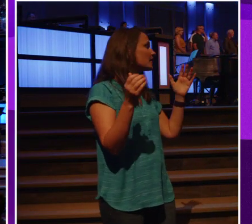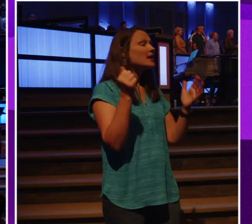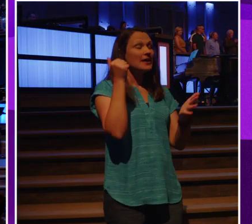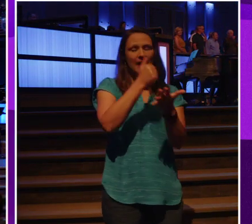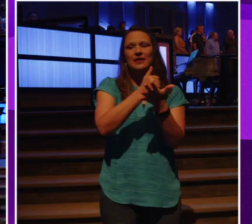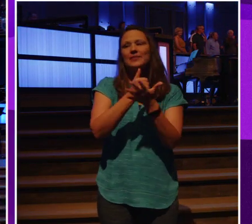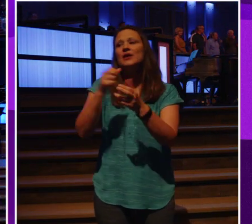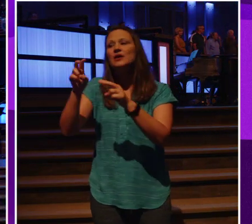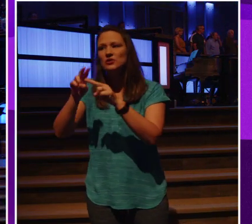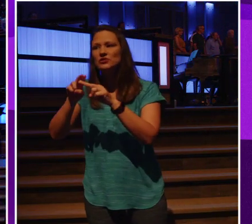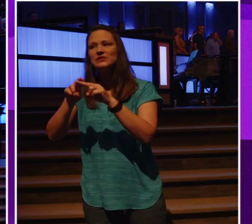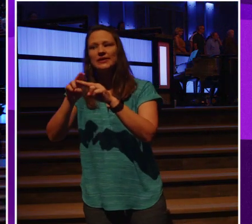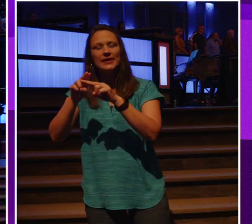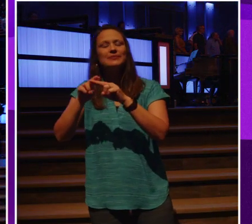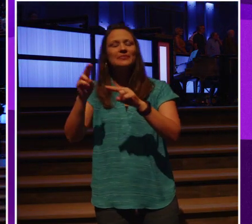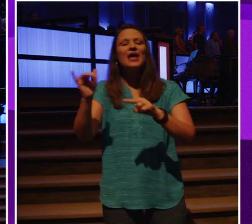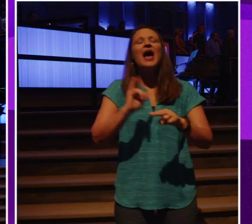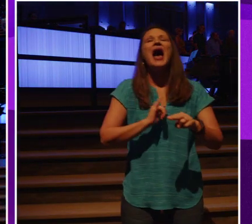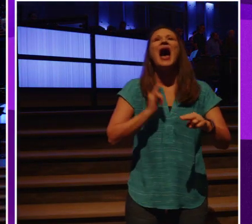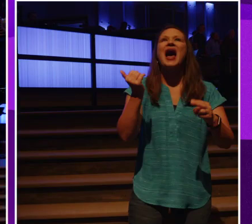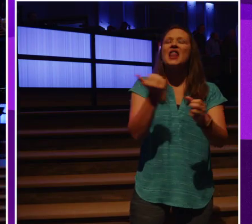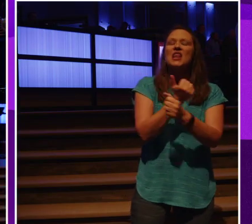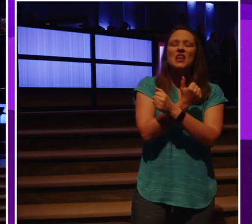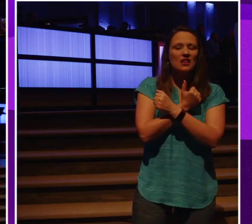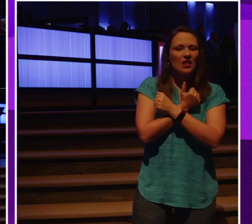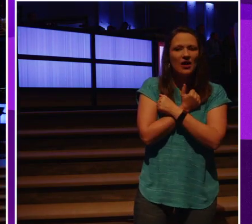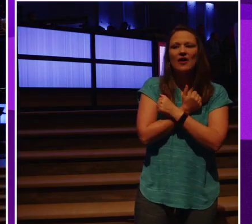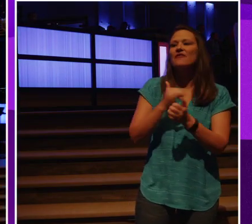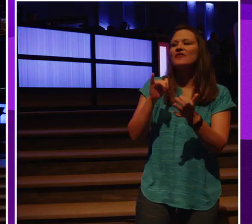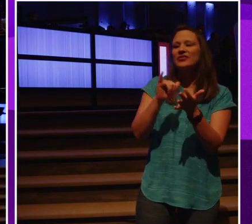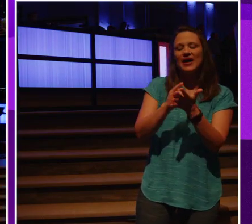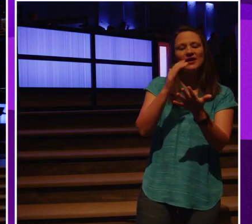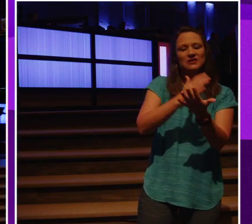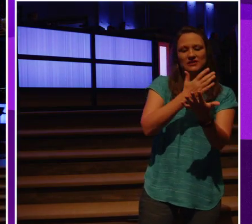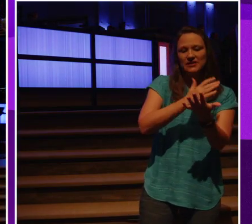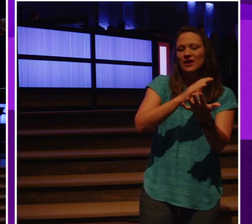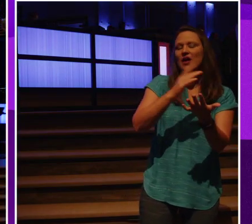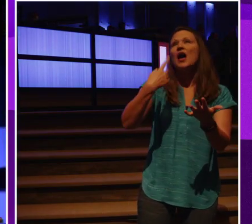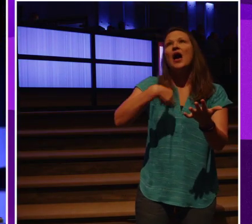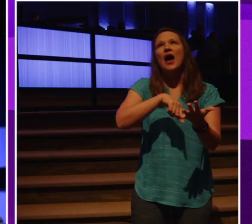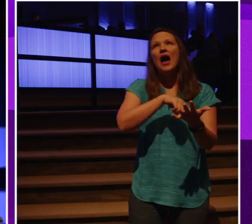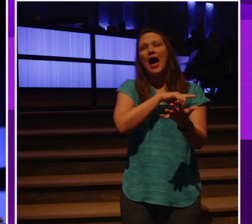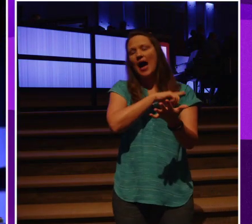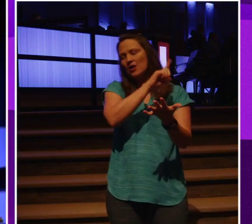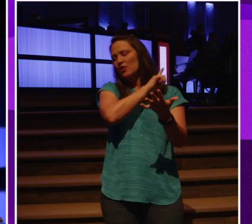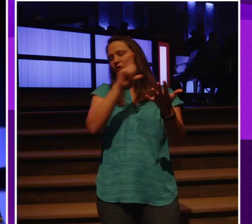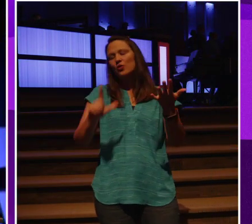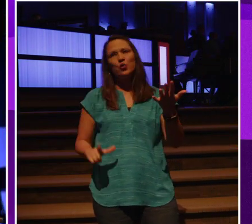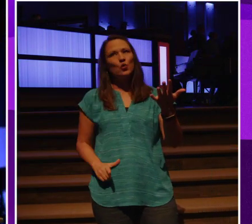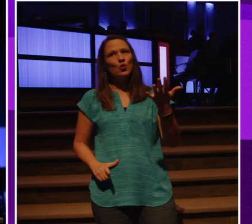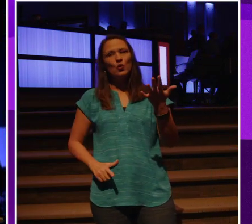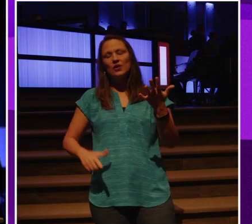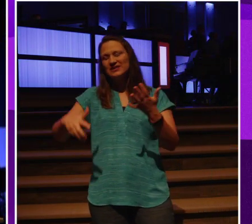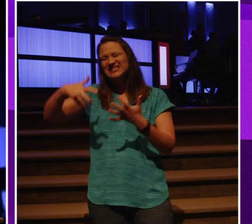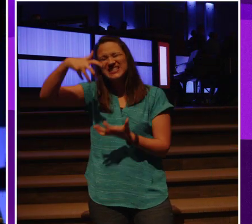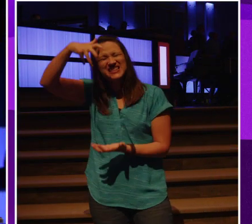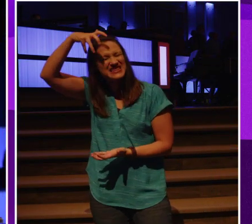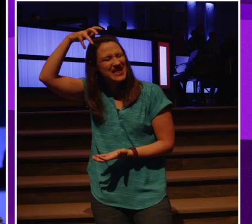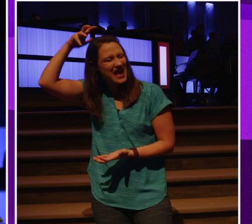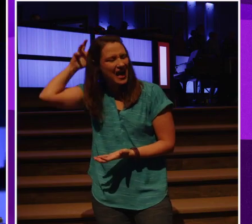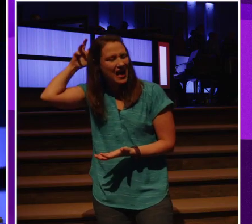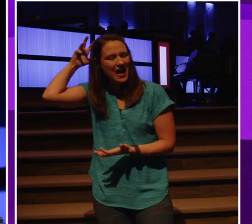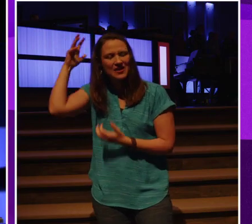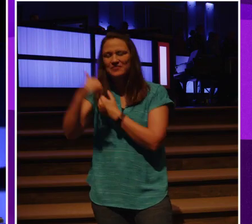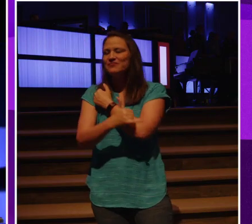You may be seated. I love that song. Our Lord is the Lion of the tribe of Judah, and He is the